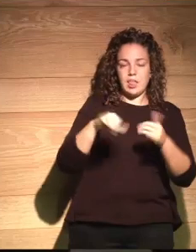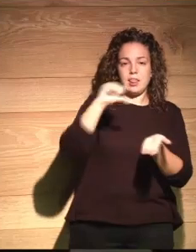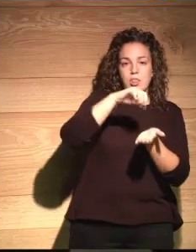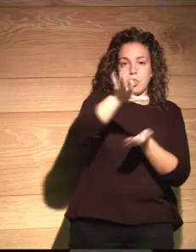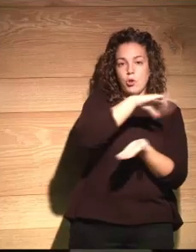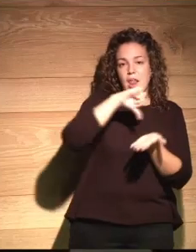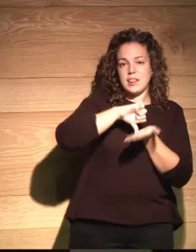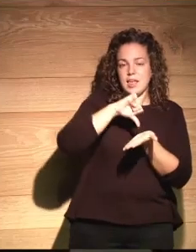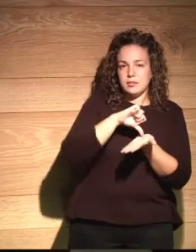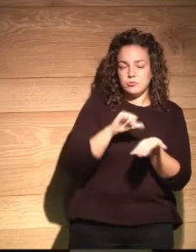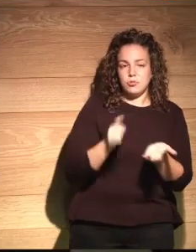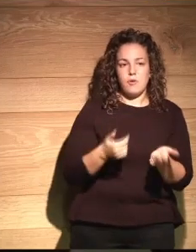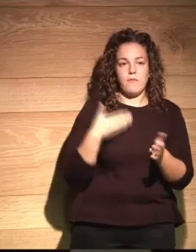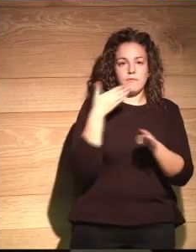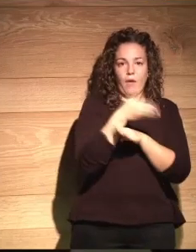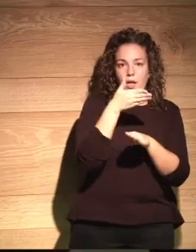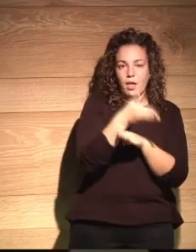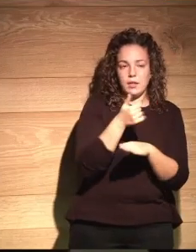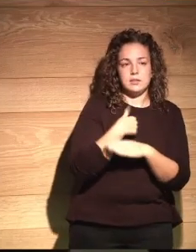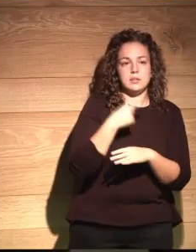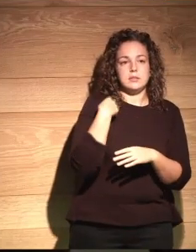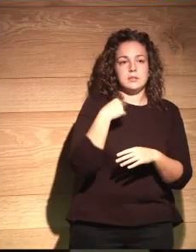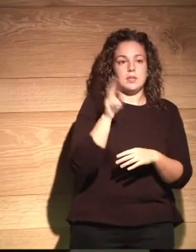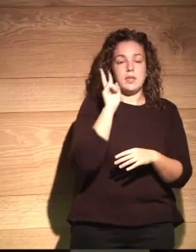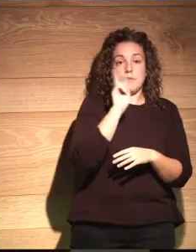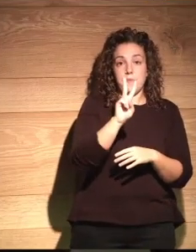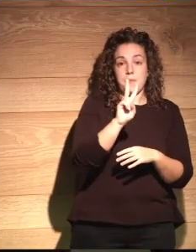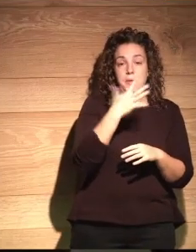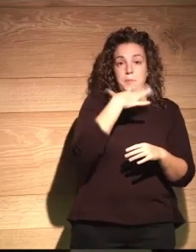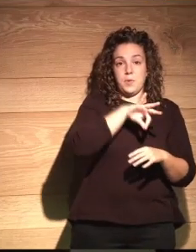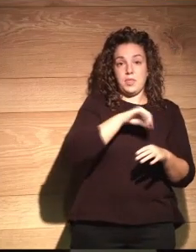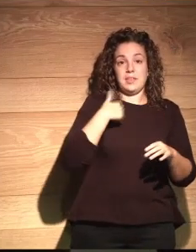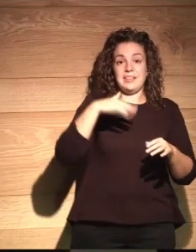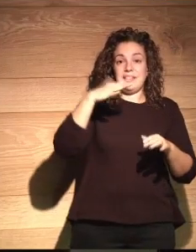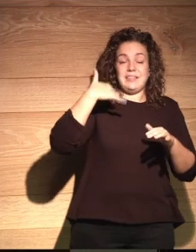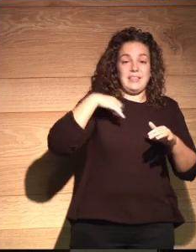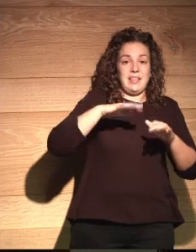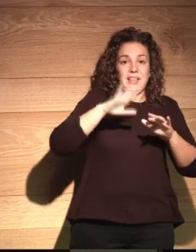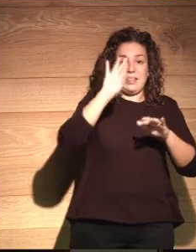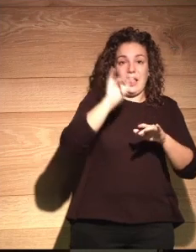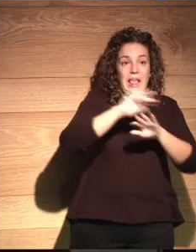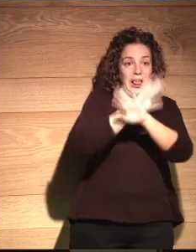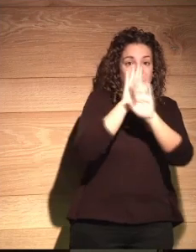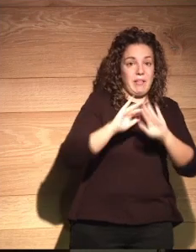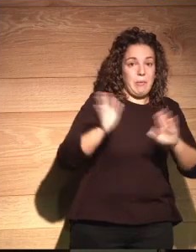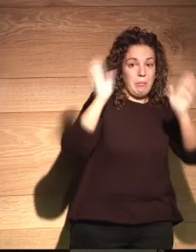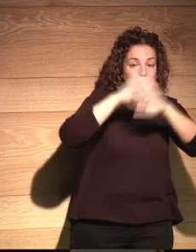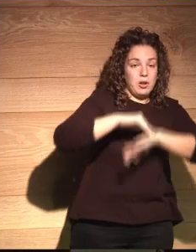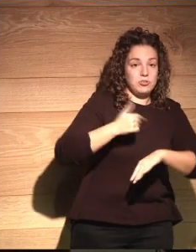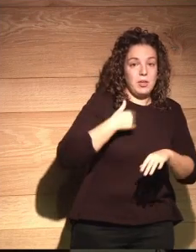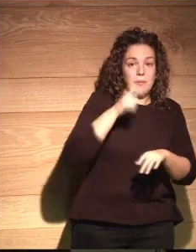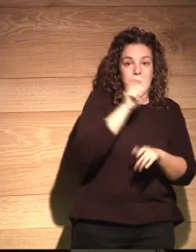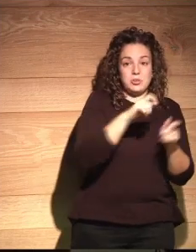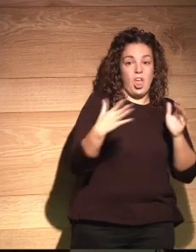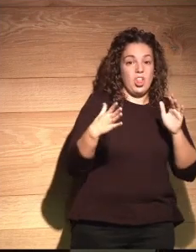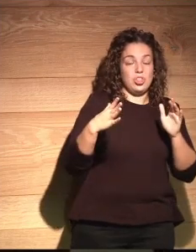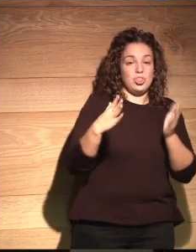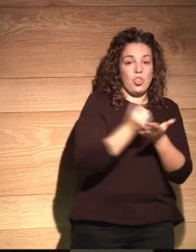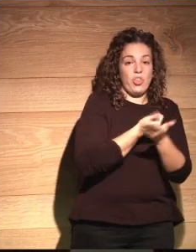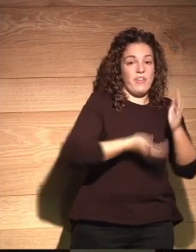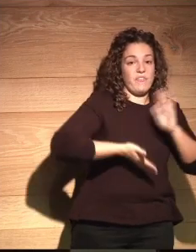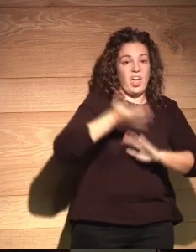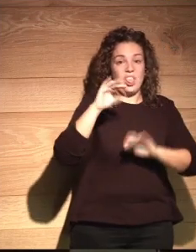center. You see it here. And then by the end of the day, everybody moved to a place called Circo Massimo, where since Roman times, people